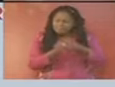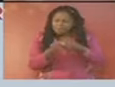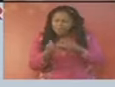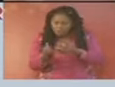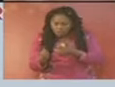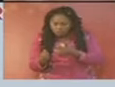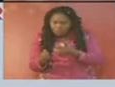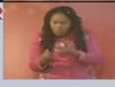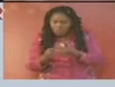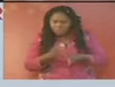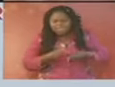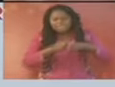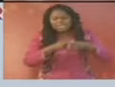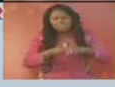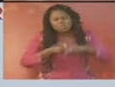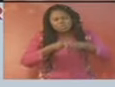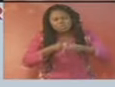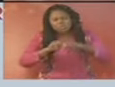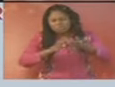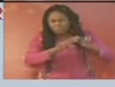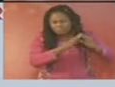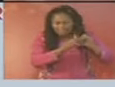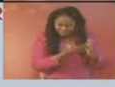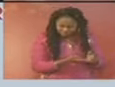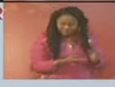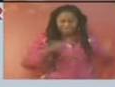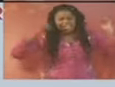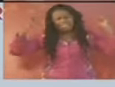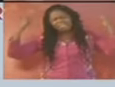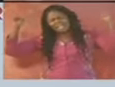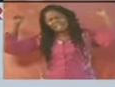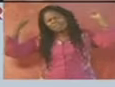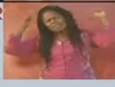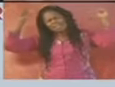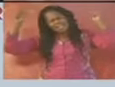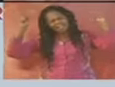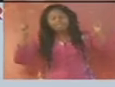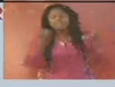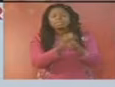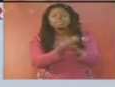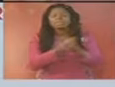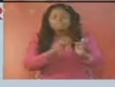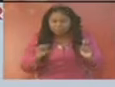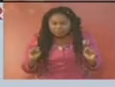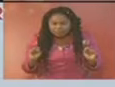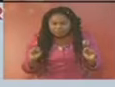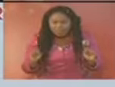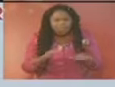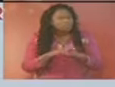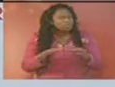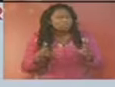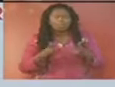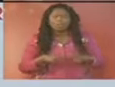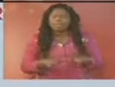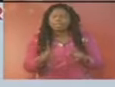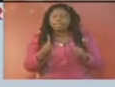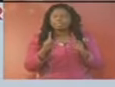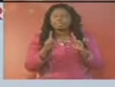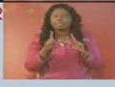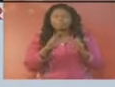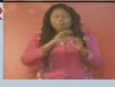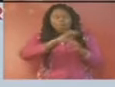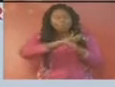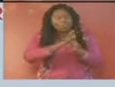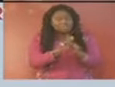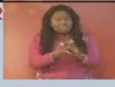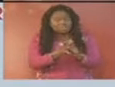Celebrate safely. And don't let COVID come into your house. If we do